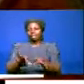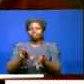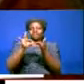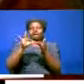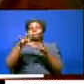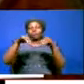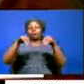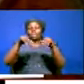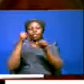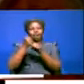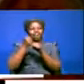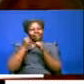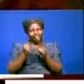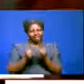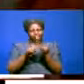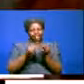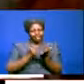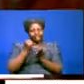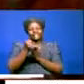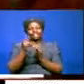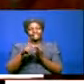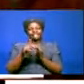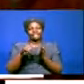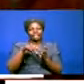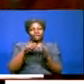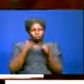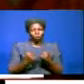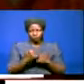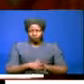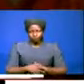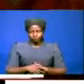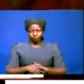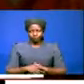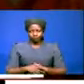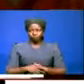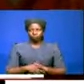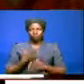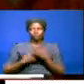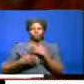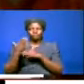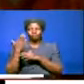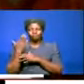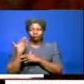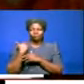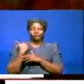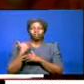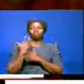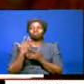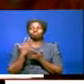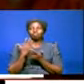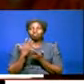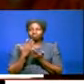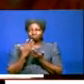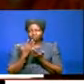work, integrity and boldness. As former colleagues, Professor served with us and led by